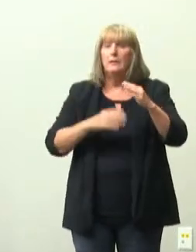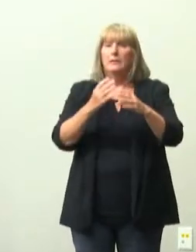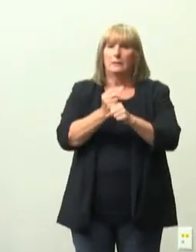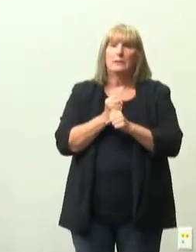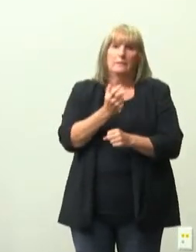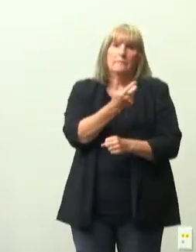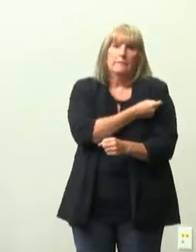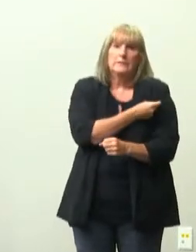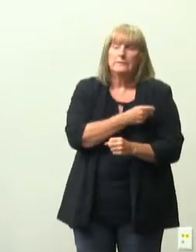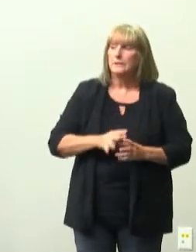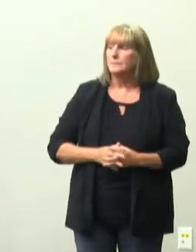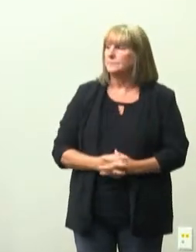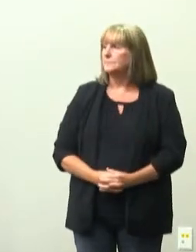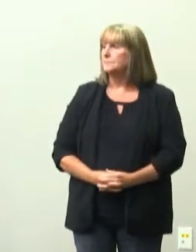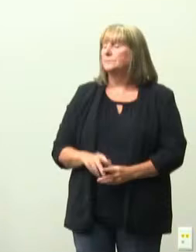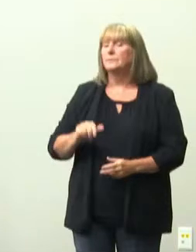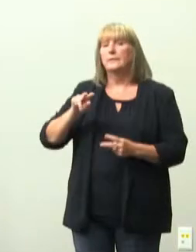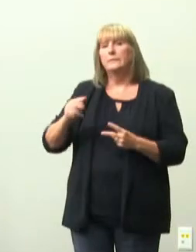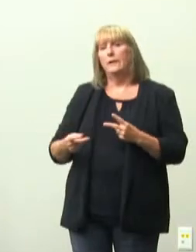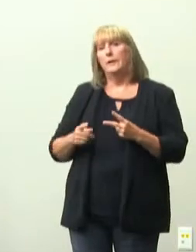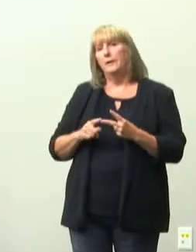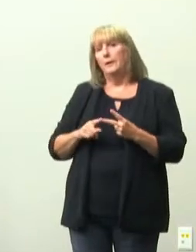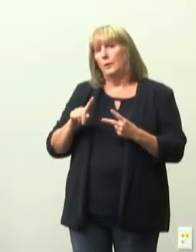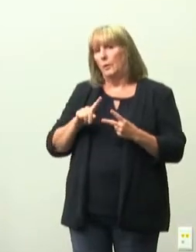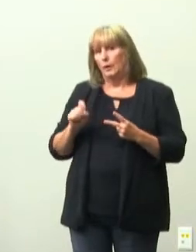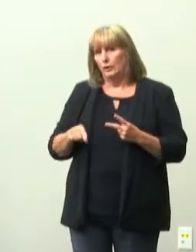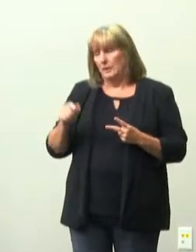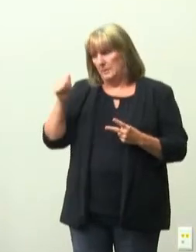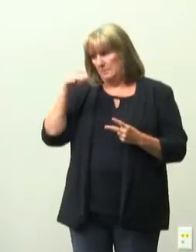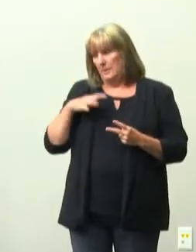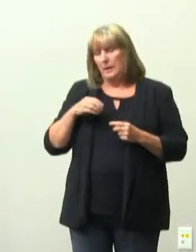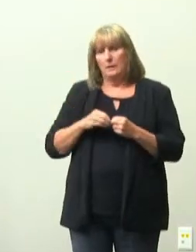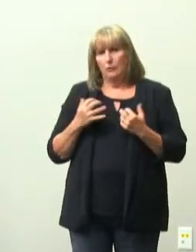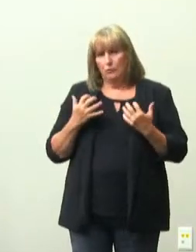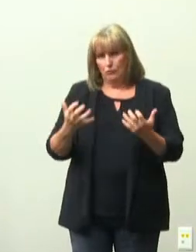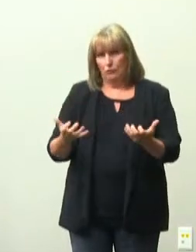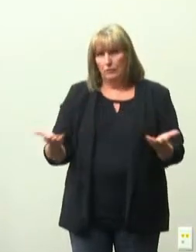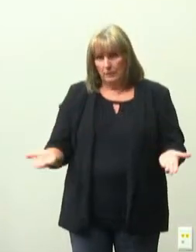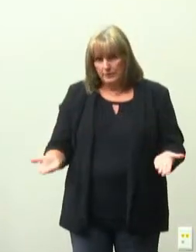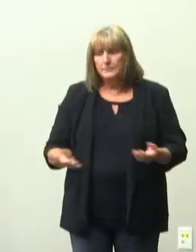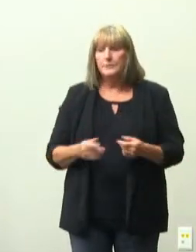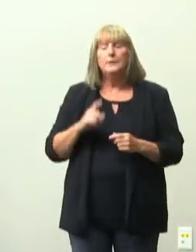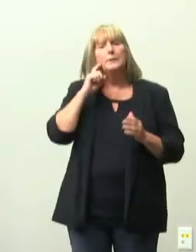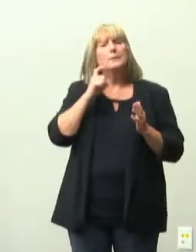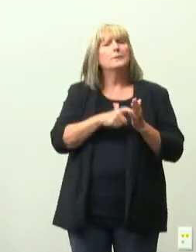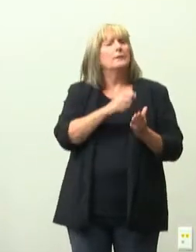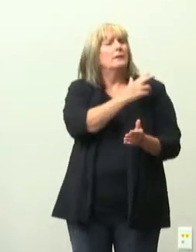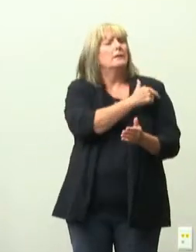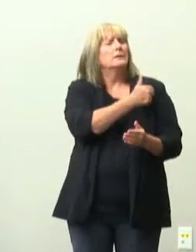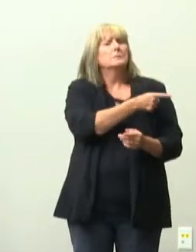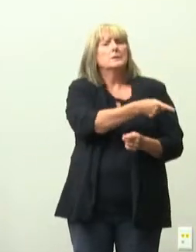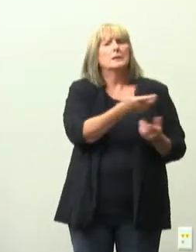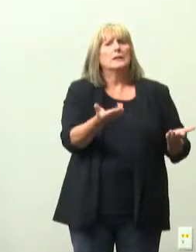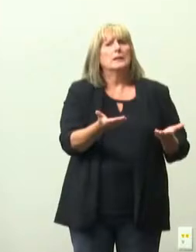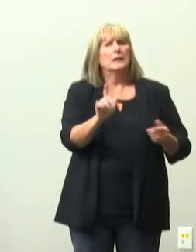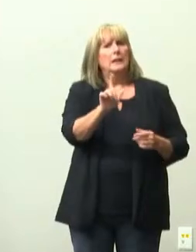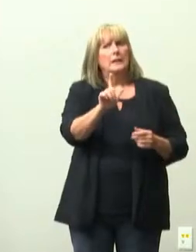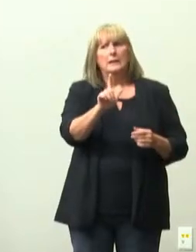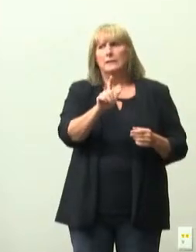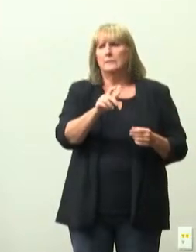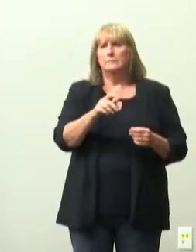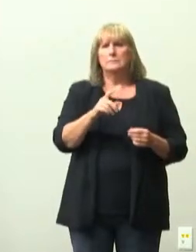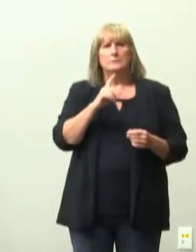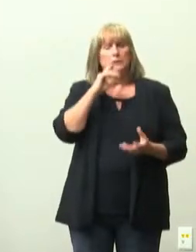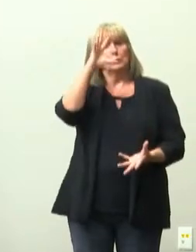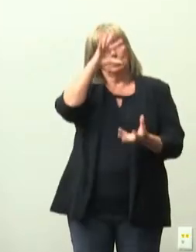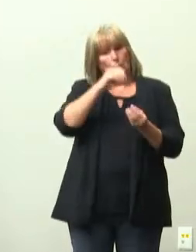vaccinated. And then on hospitalizations, I've noticed recently hospitalizations in Lincoln have been higher. I mean,